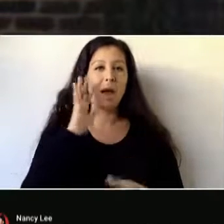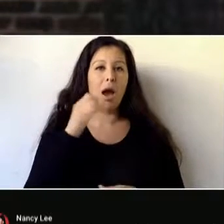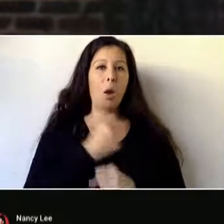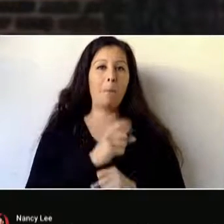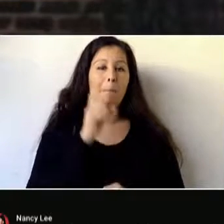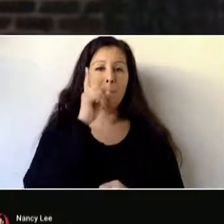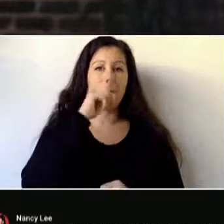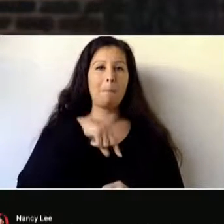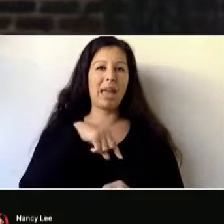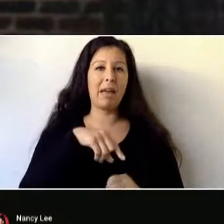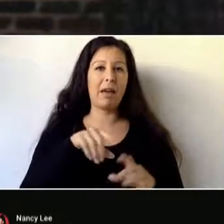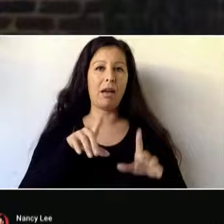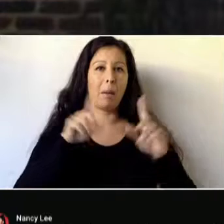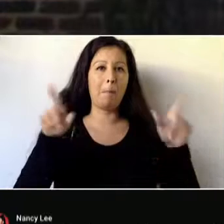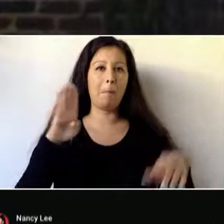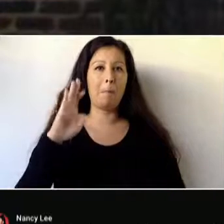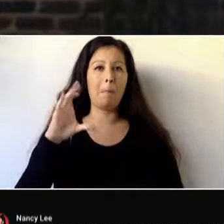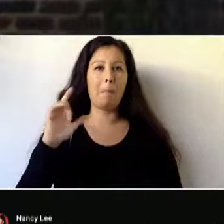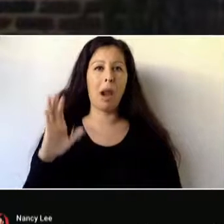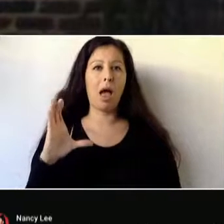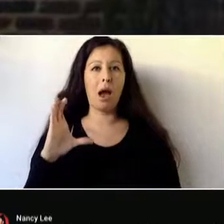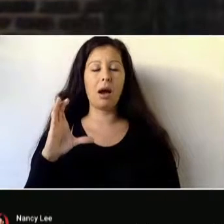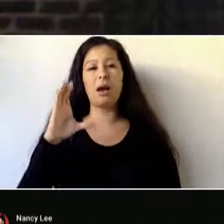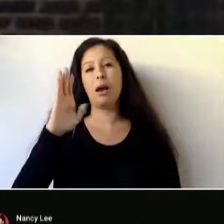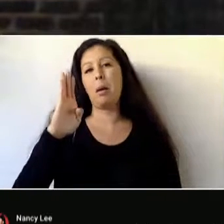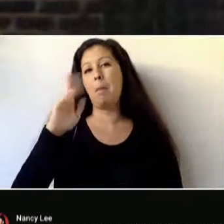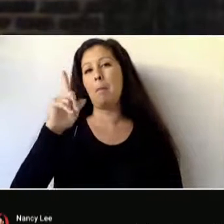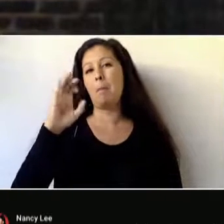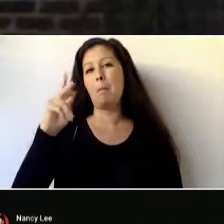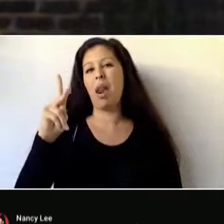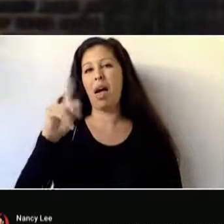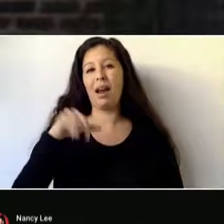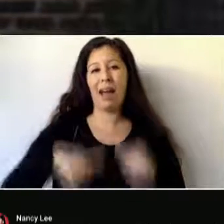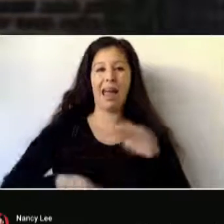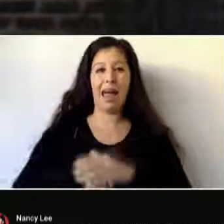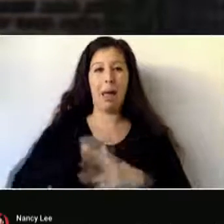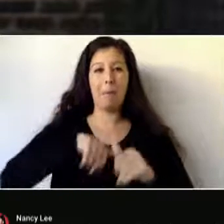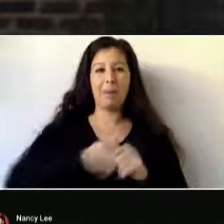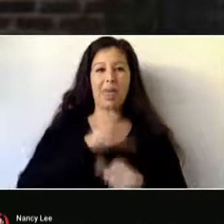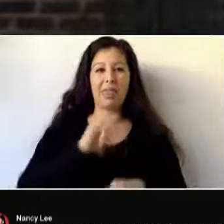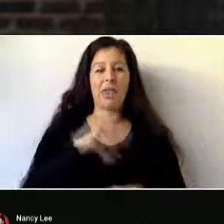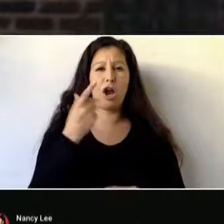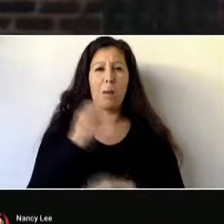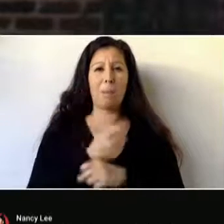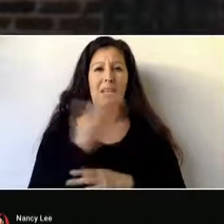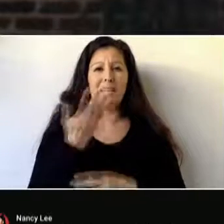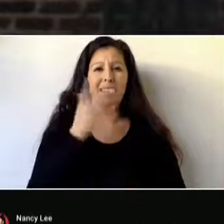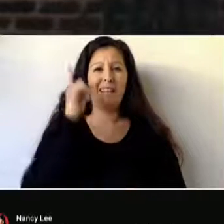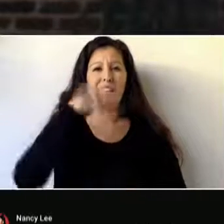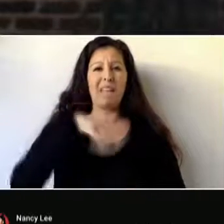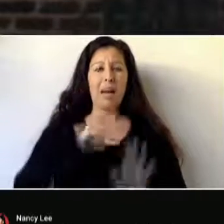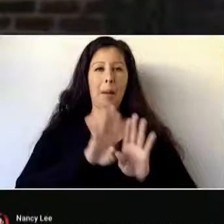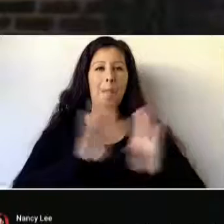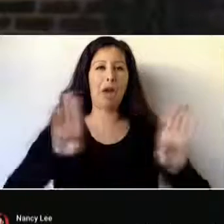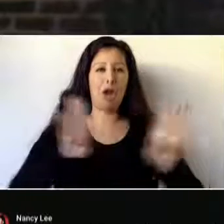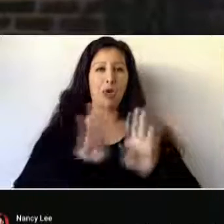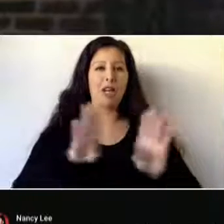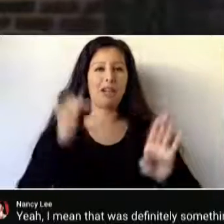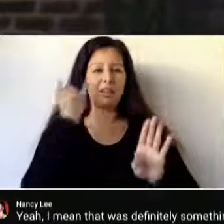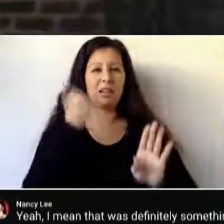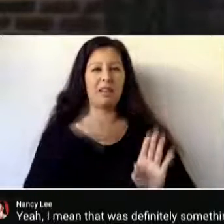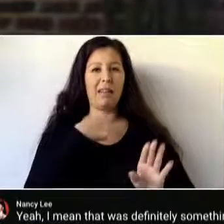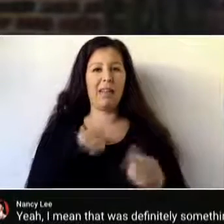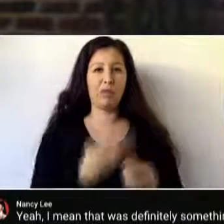fake rock to hide behind or something like that, you know, or, like, you know, like, create some kind of fake barrier to kind of, if I didn't